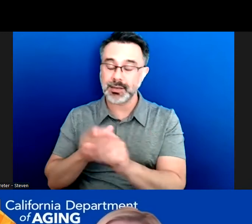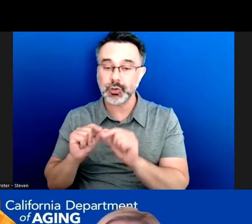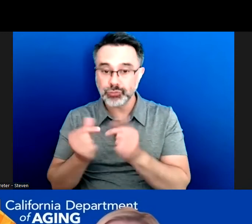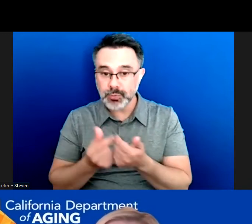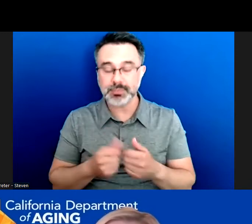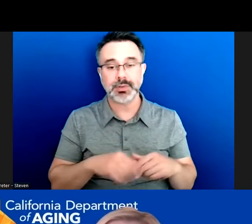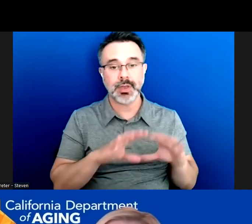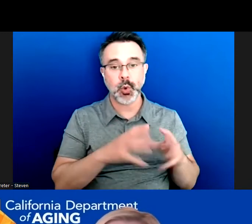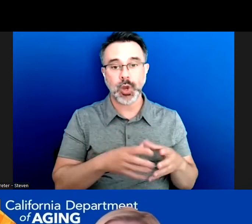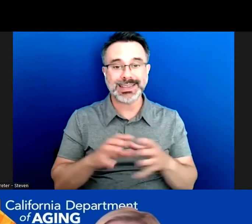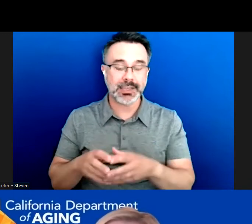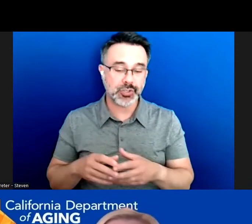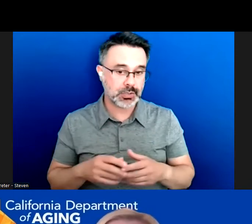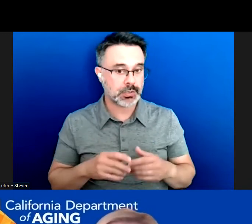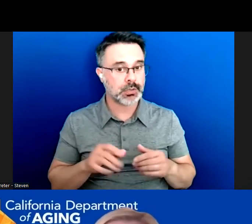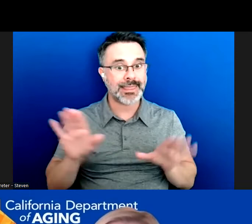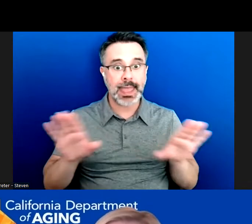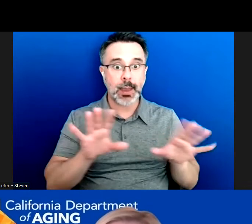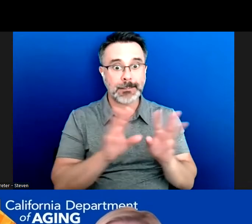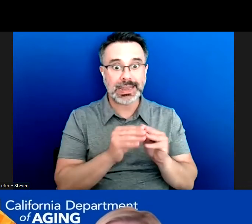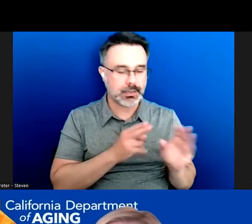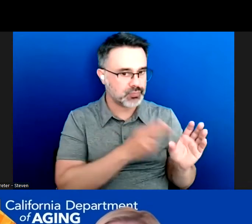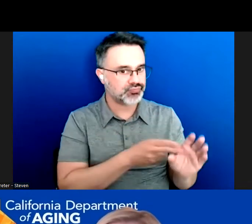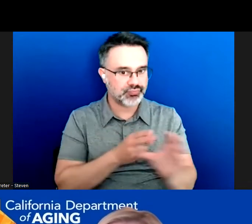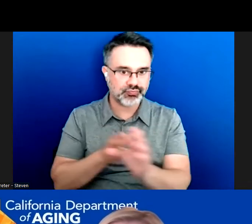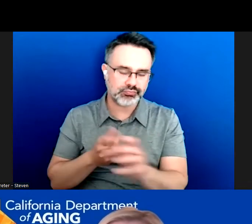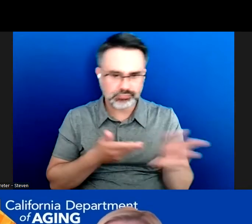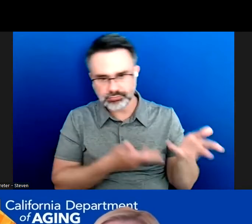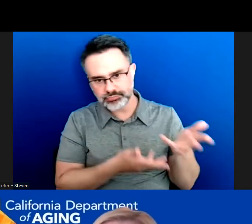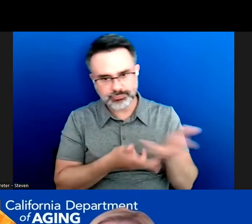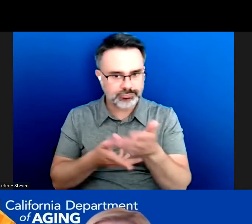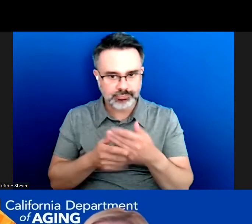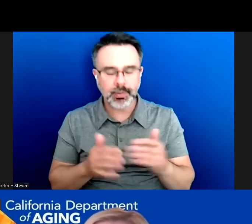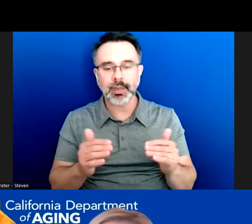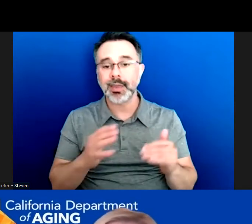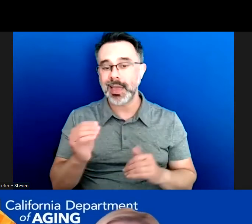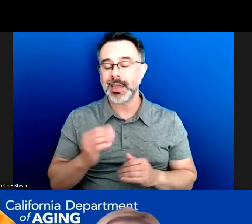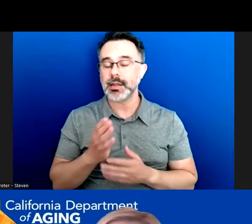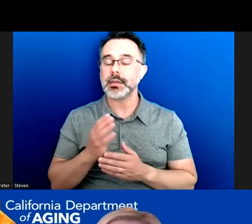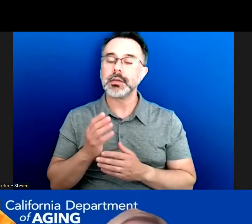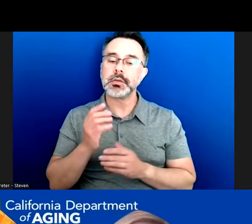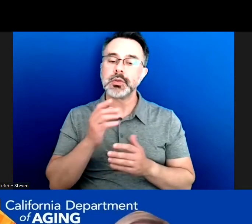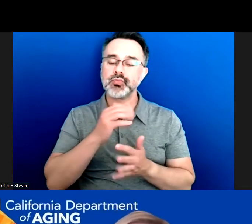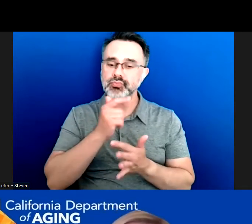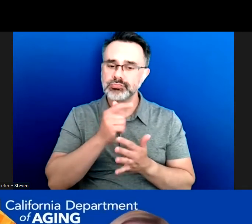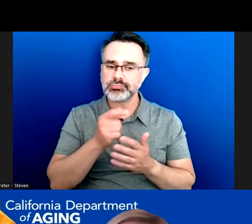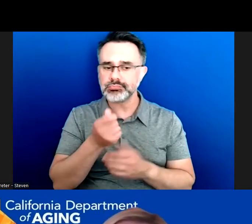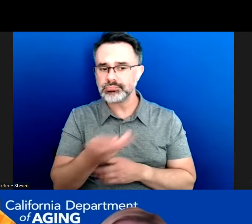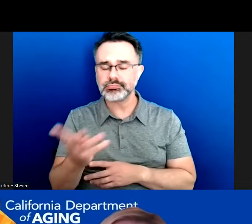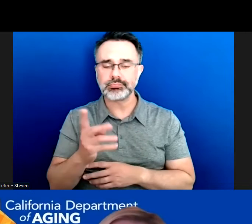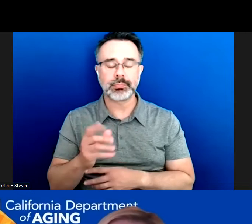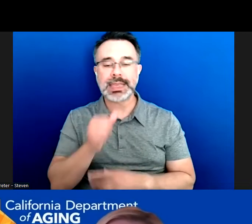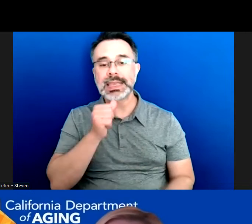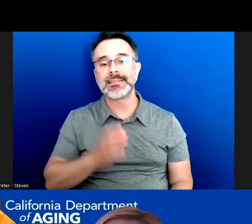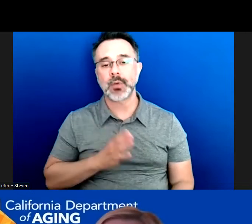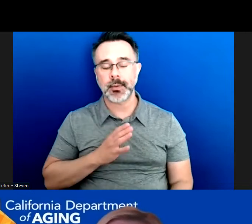to engage directly. And then we will also have a series of informal meetings and communications that many of you will be part